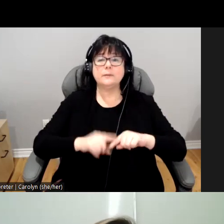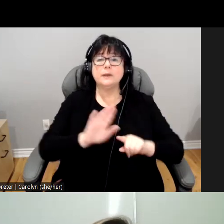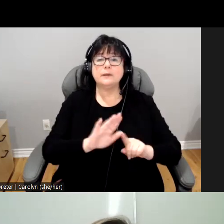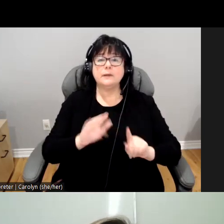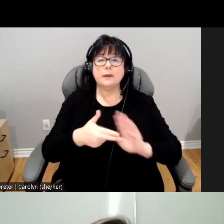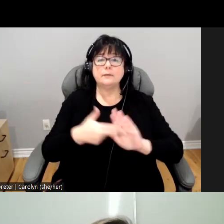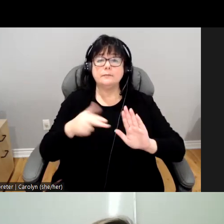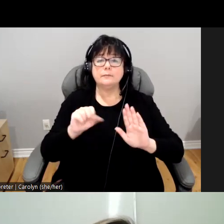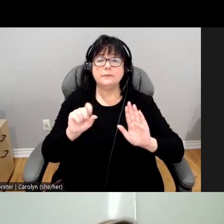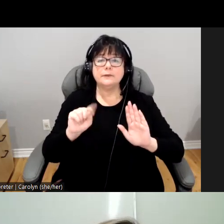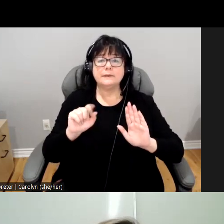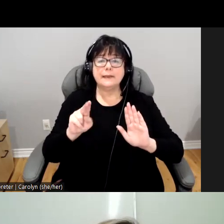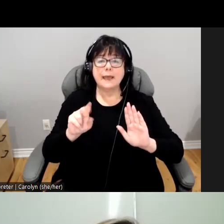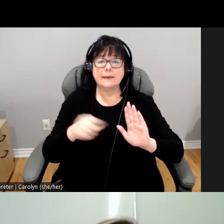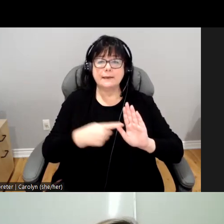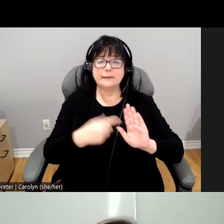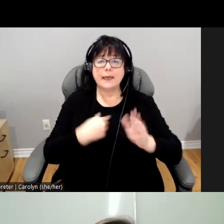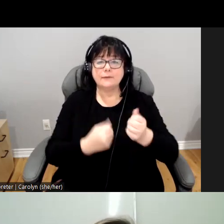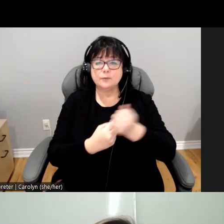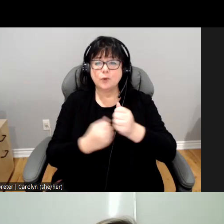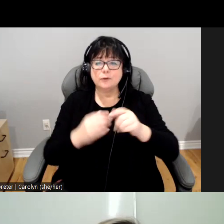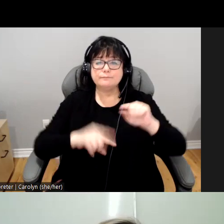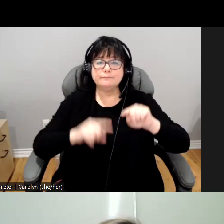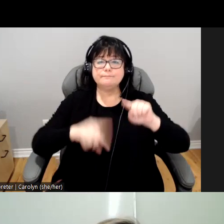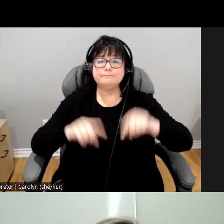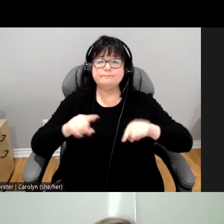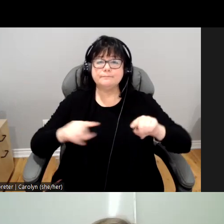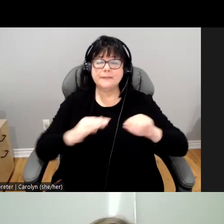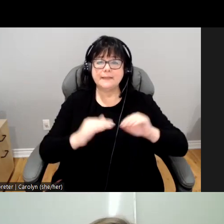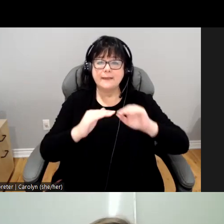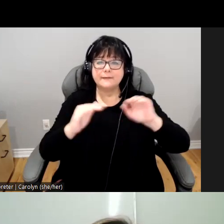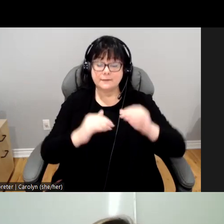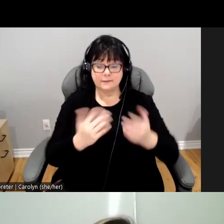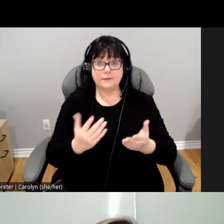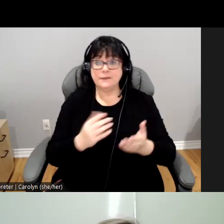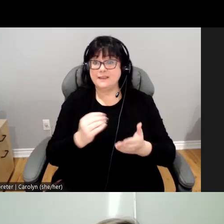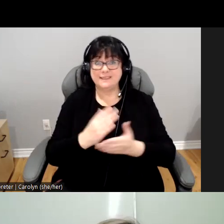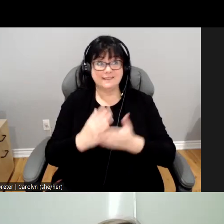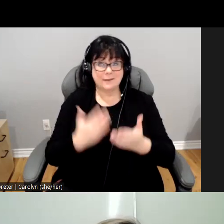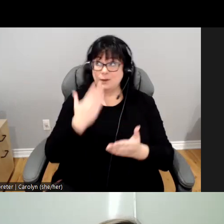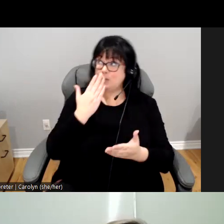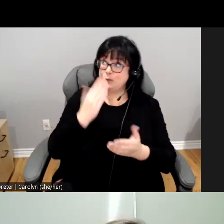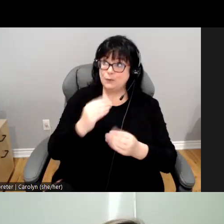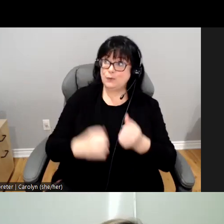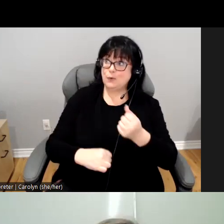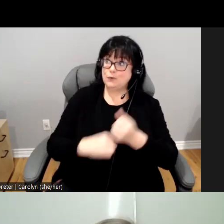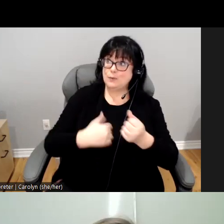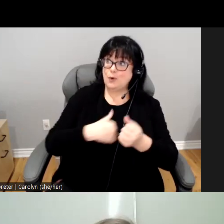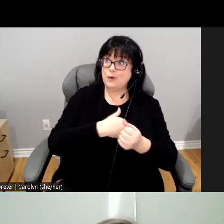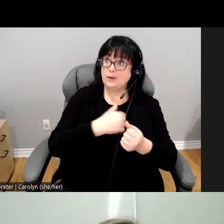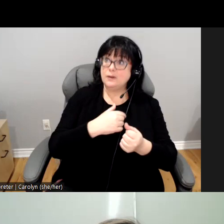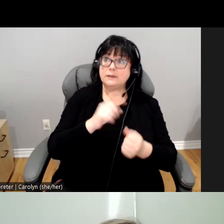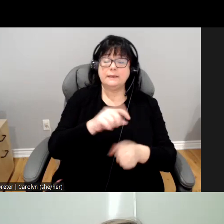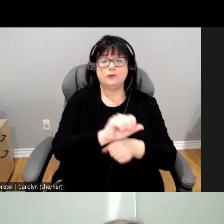And some people don't have a lot of support for a long time and need to get a job right away. So that's challenging for them because they need to